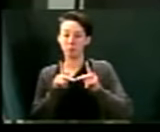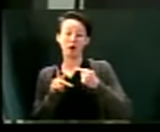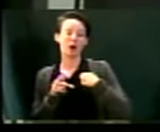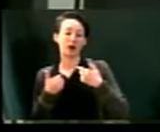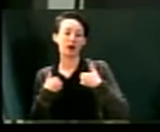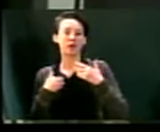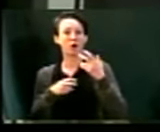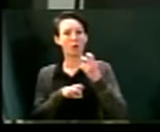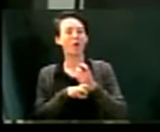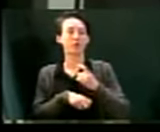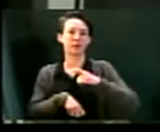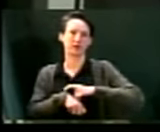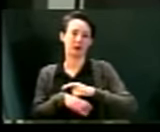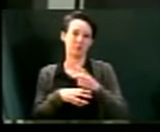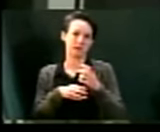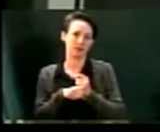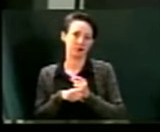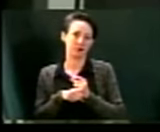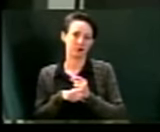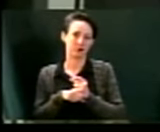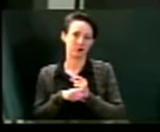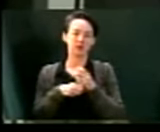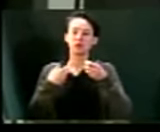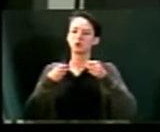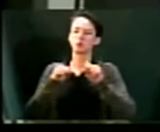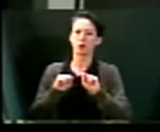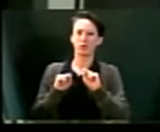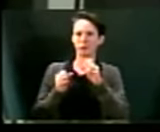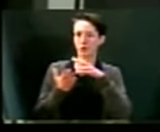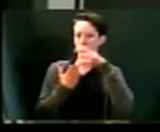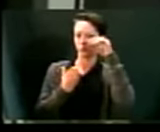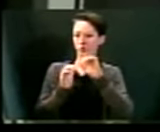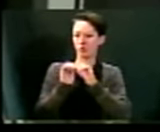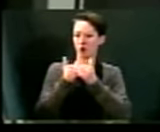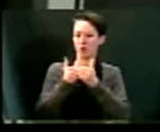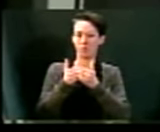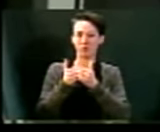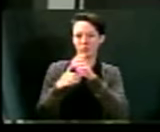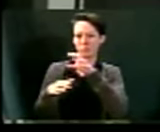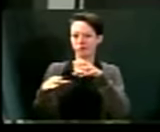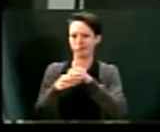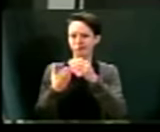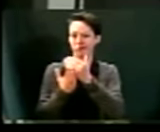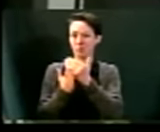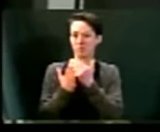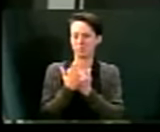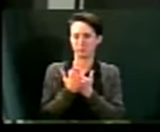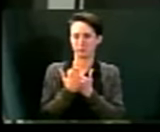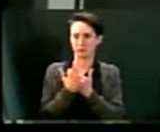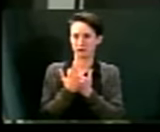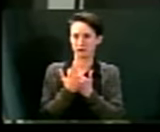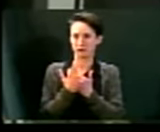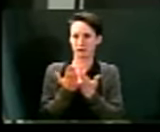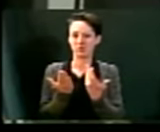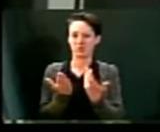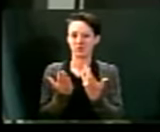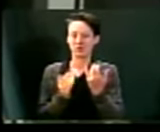getting, and try to glean how they came to be part of that list. So